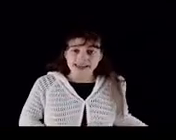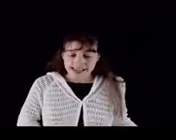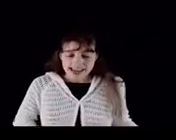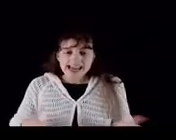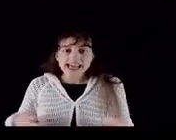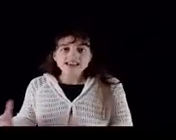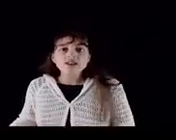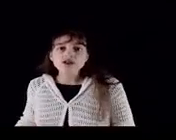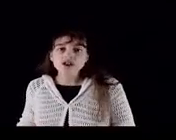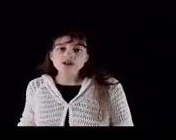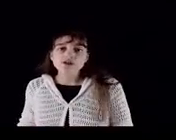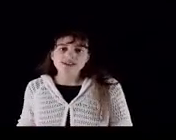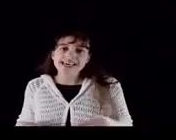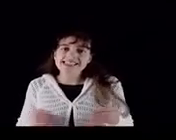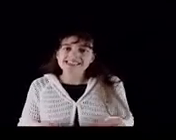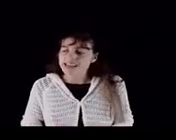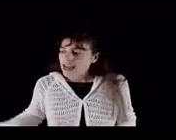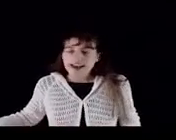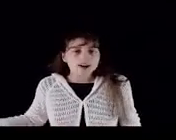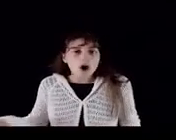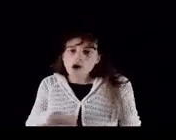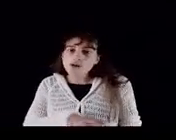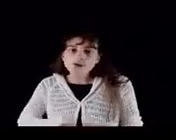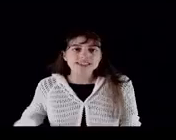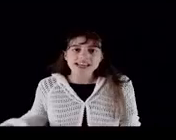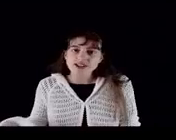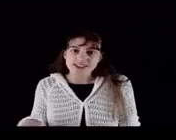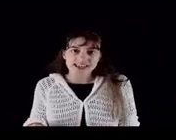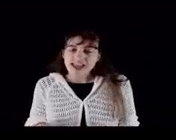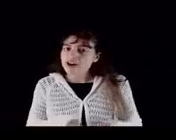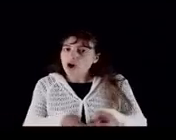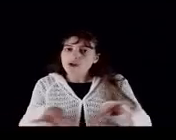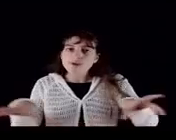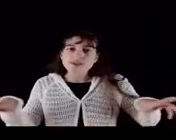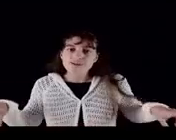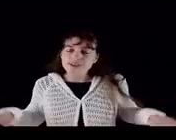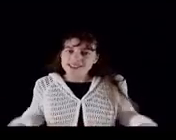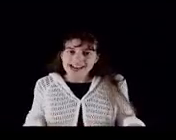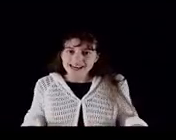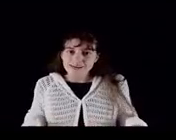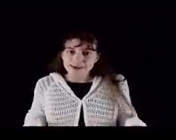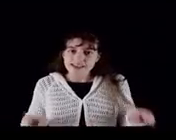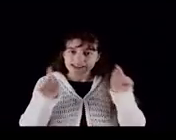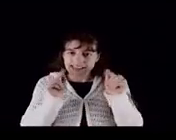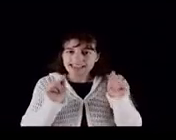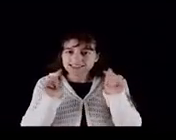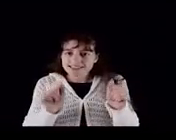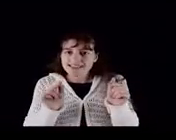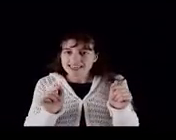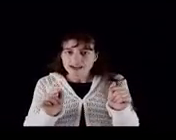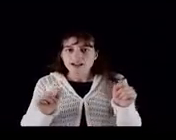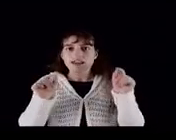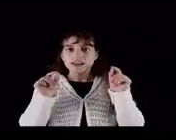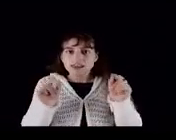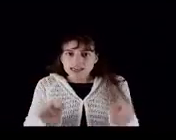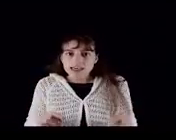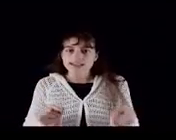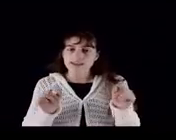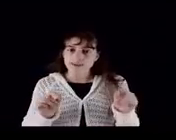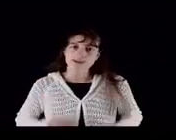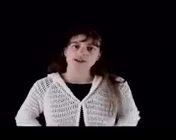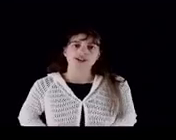husband, in little children. They can see in all those stages, in all those different dynamics, they can see,